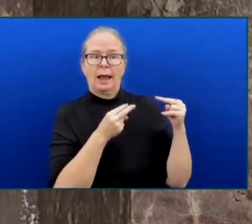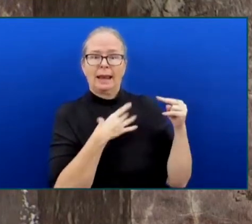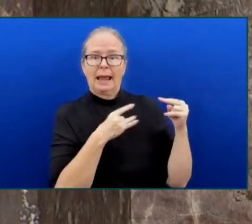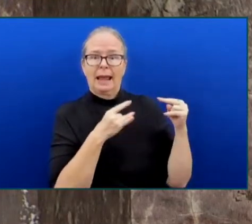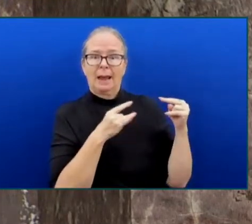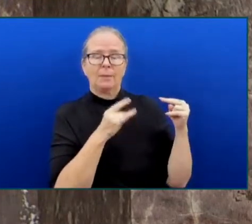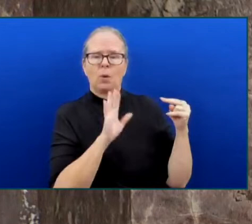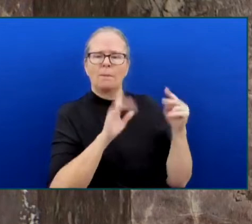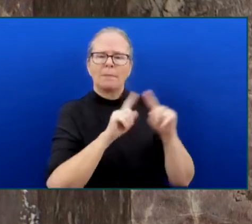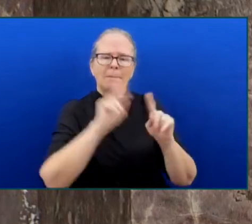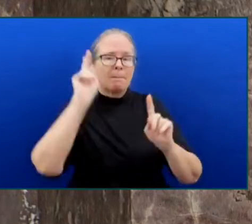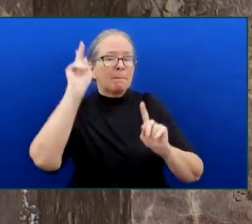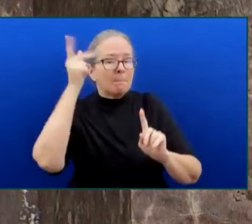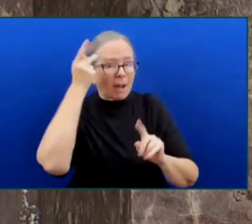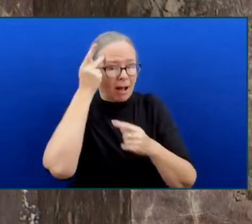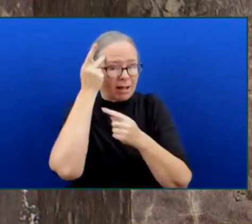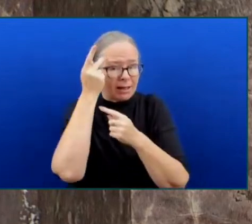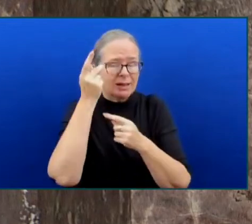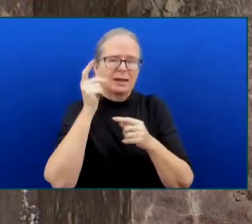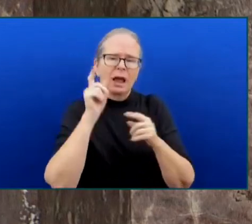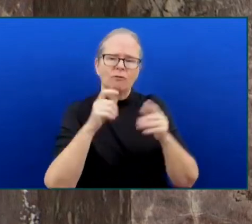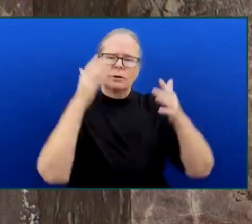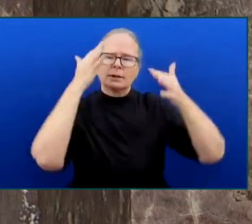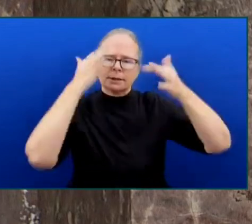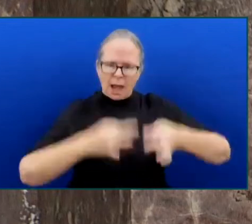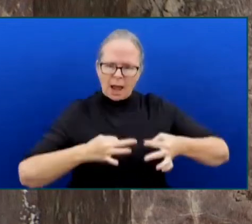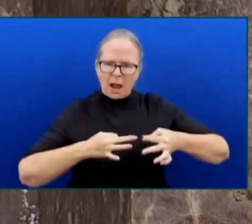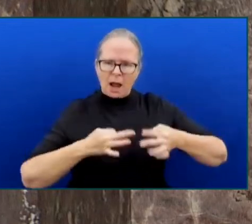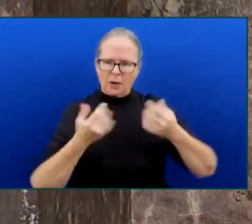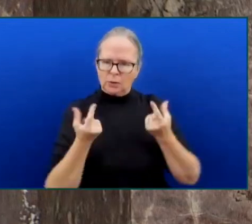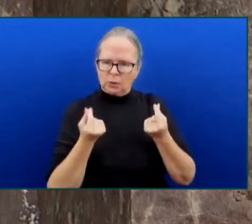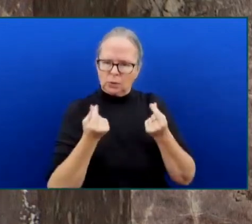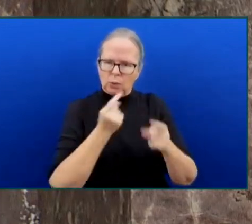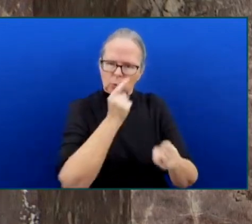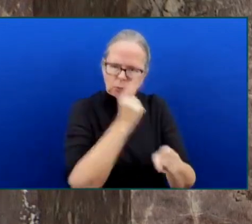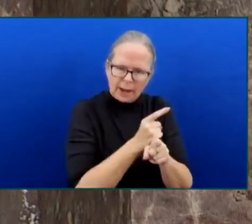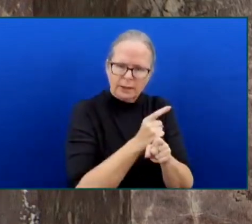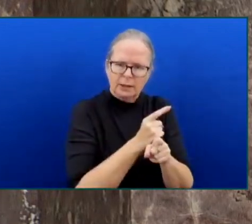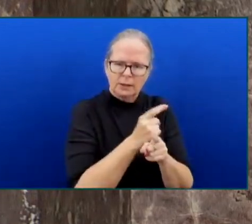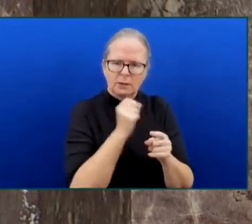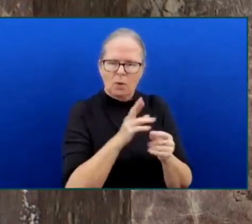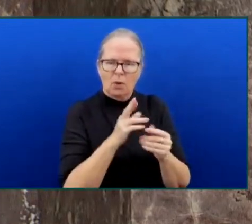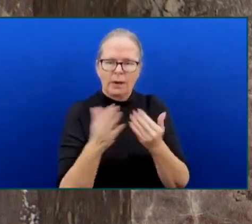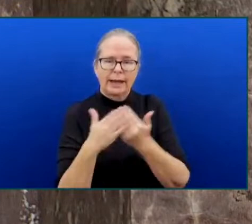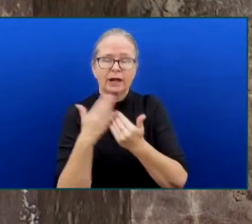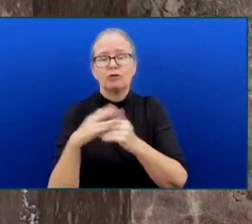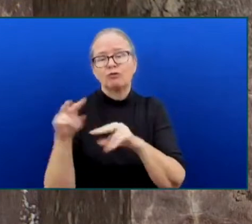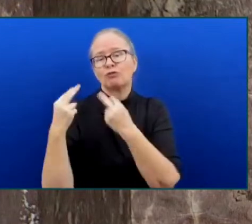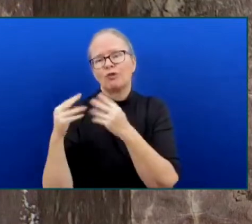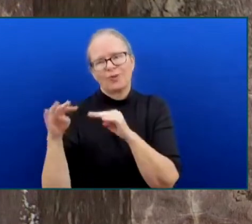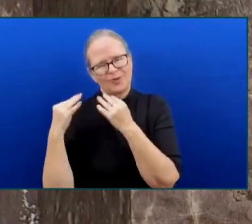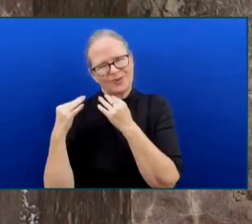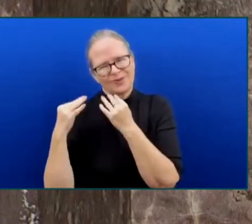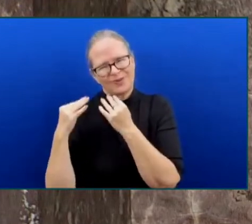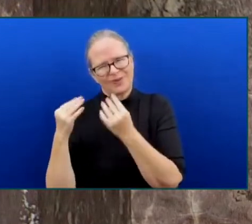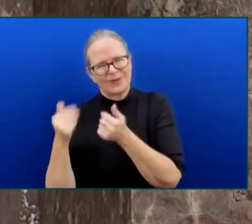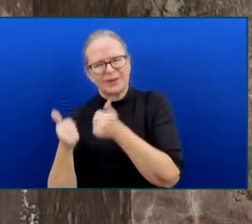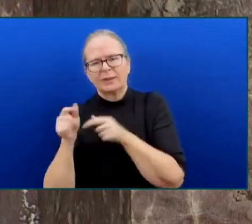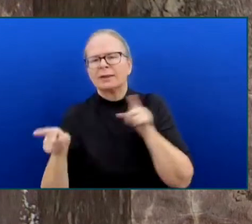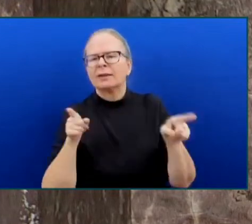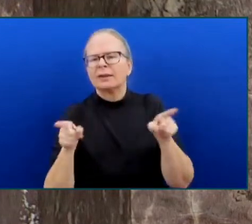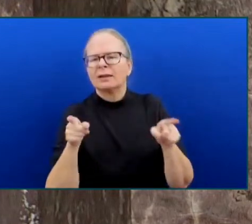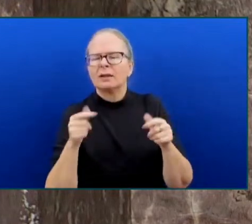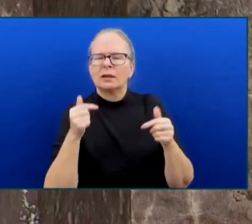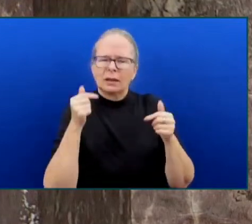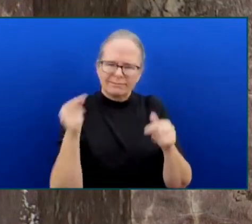the right thing or the easy thing, Honourable Speaker. So, Honourable Speaker, I don't know what the BC United Party leader believes